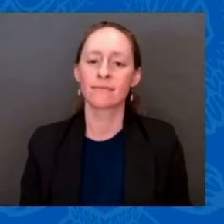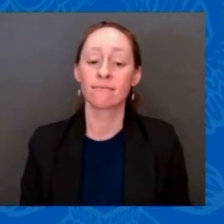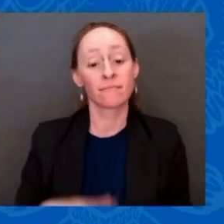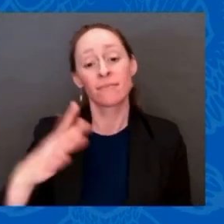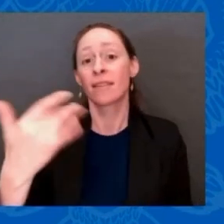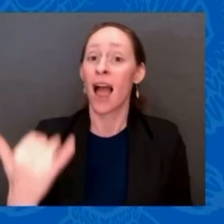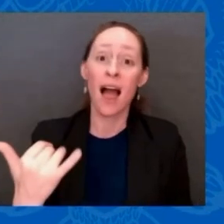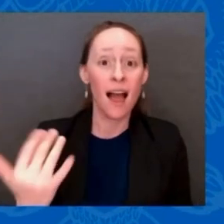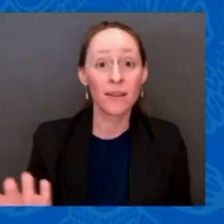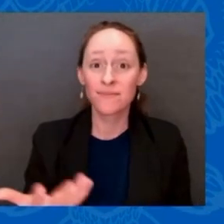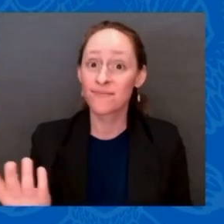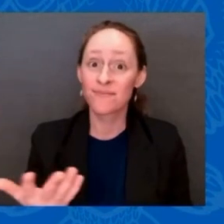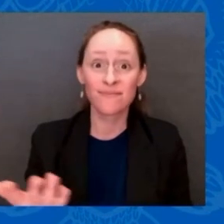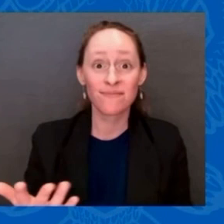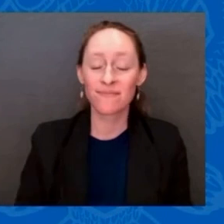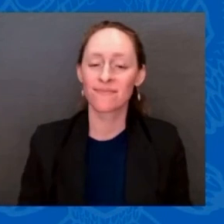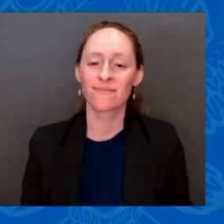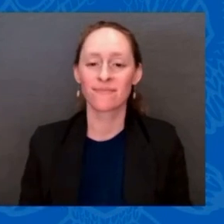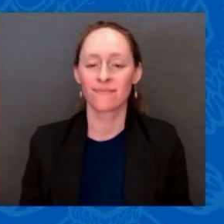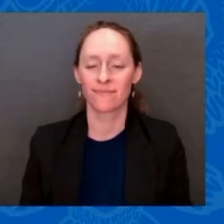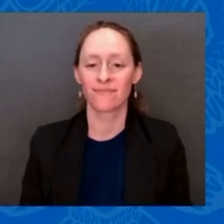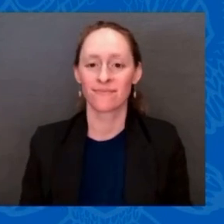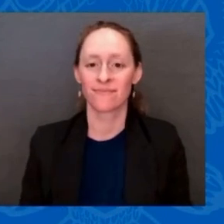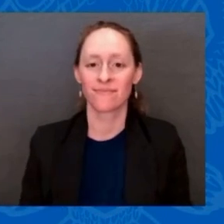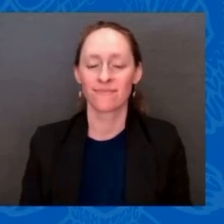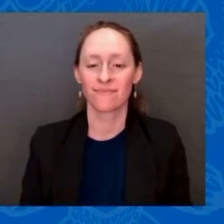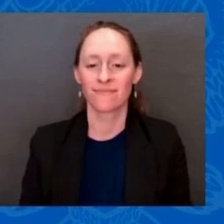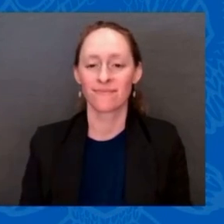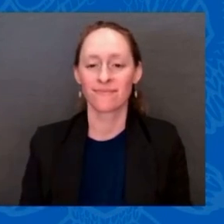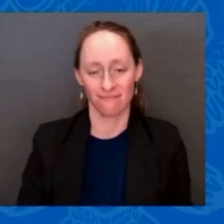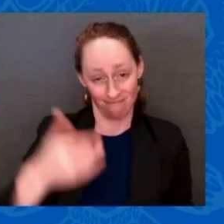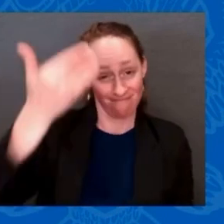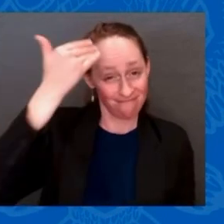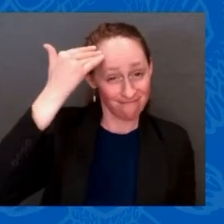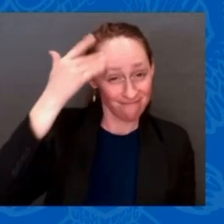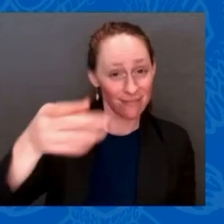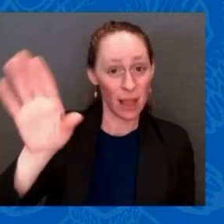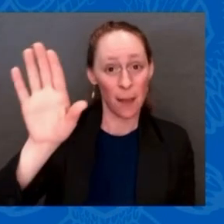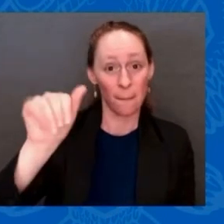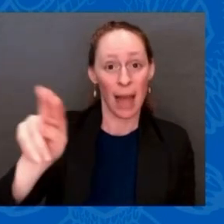is overdraft fees for banks. The banks made